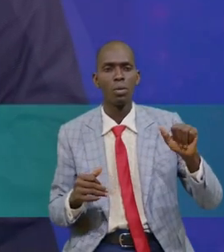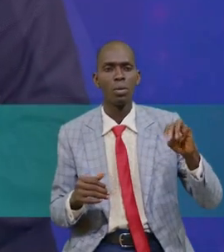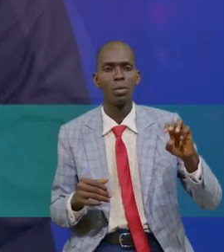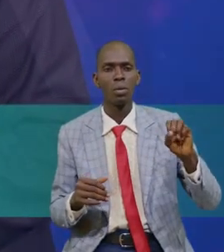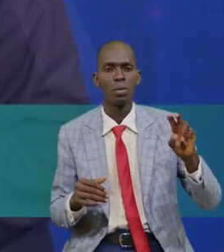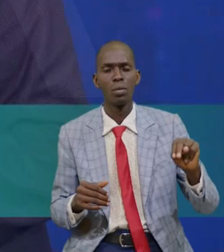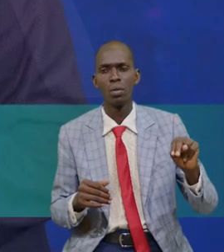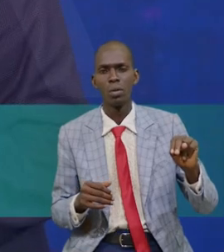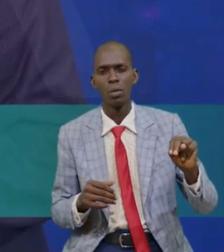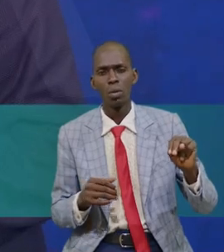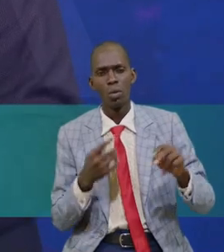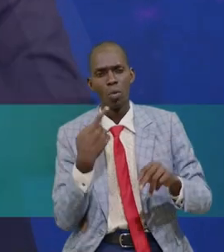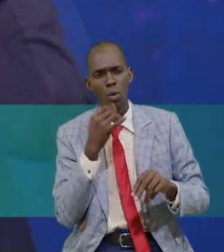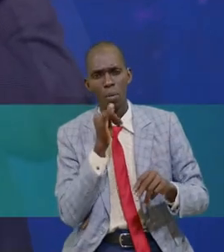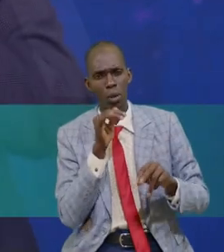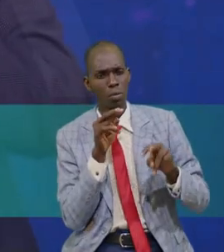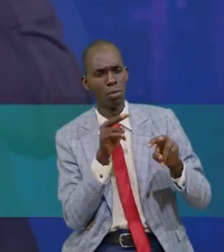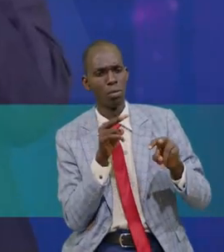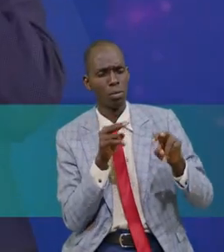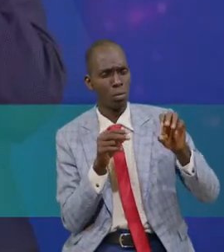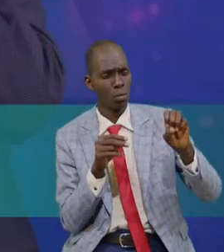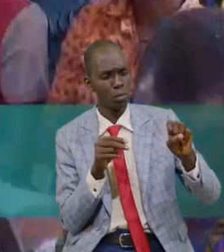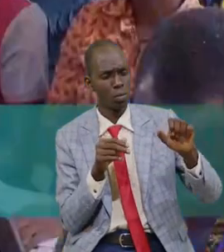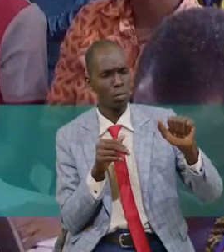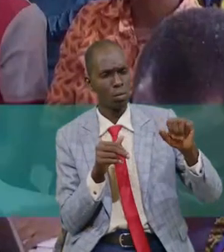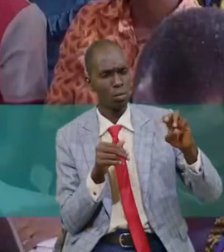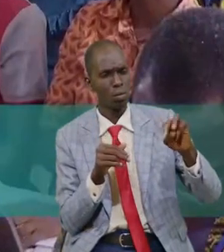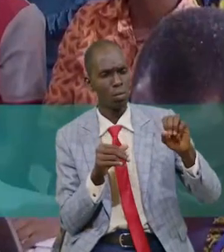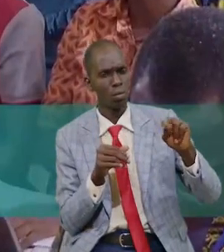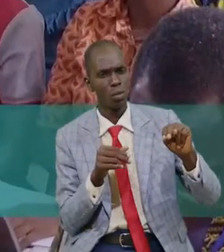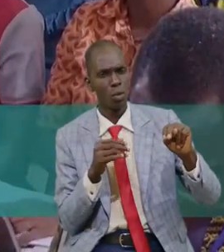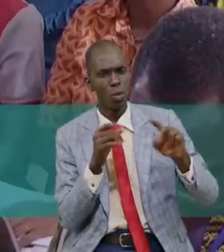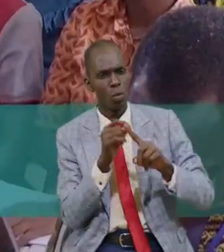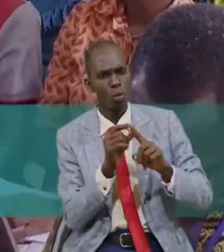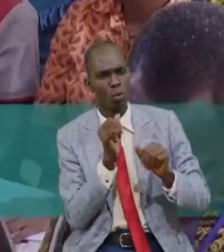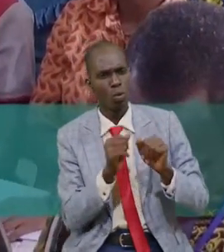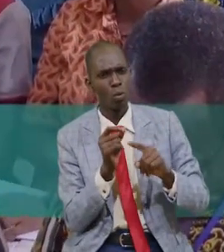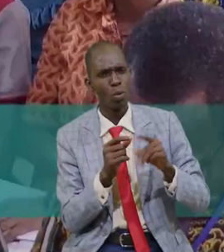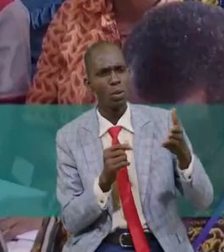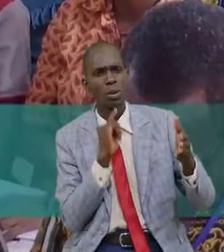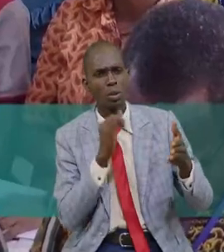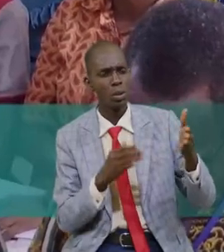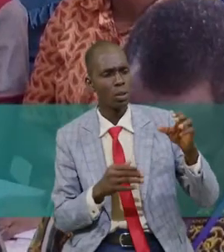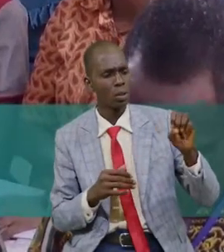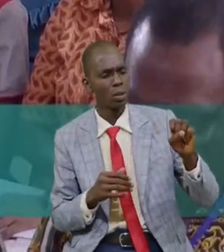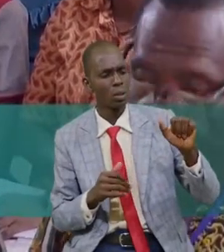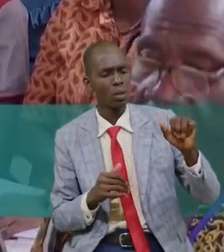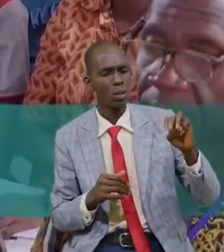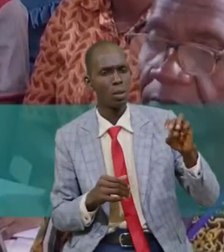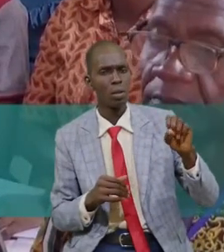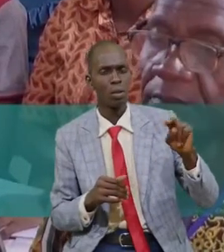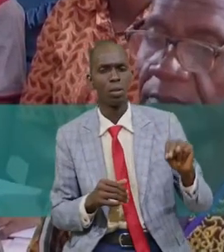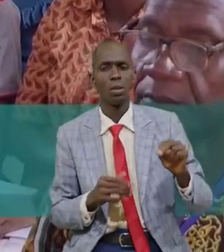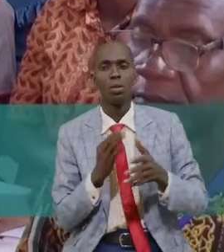looking at? Samson? Somebody help me. What do you say there? You know, there are people that talk,